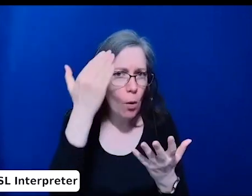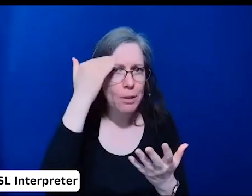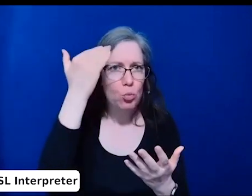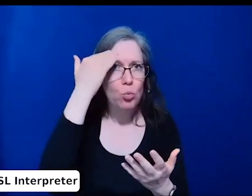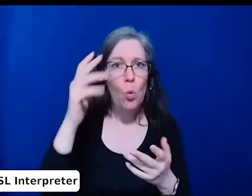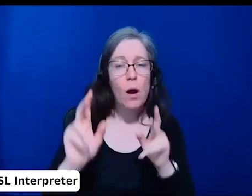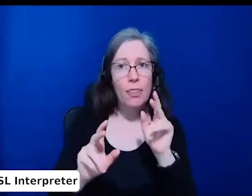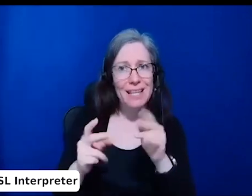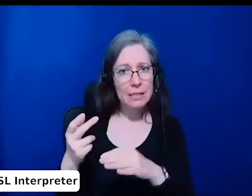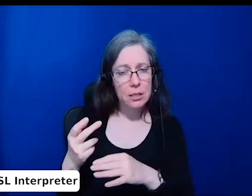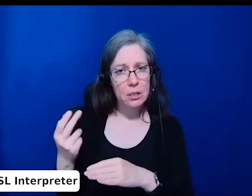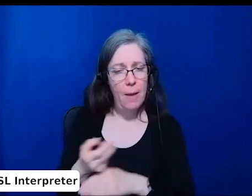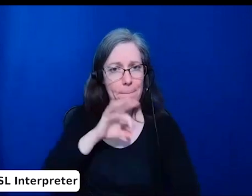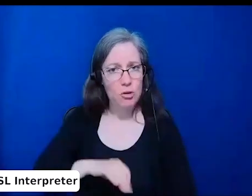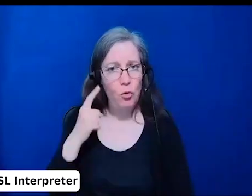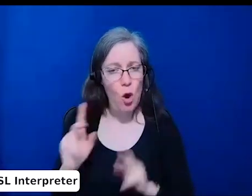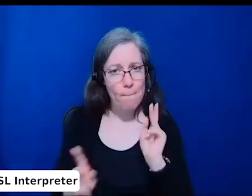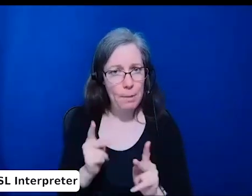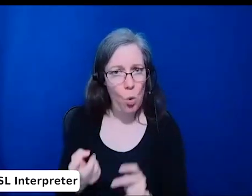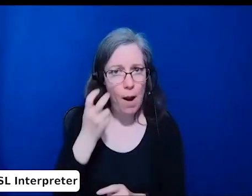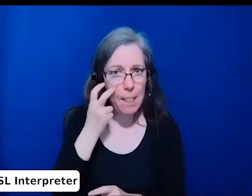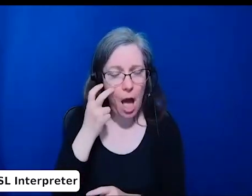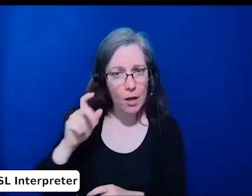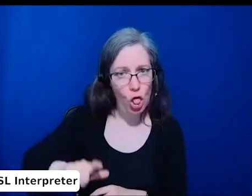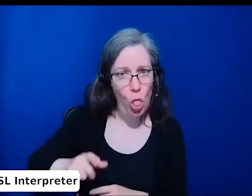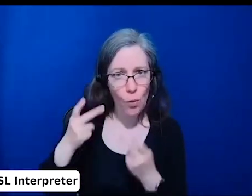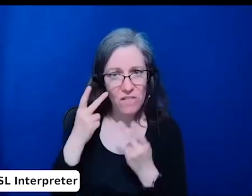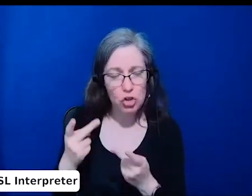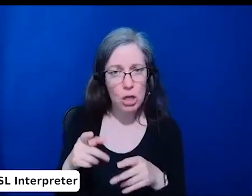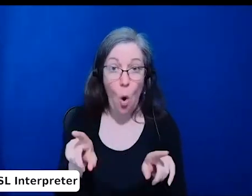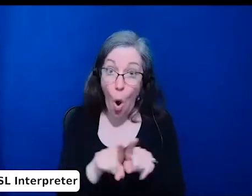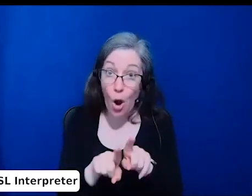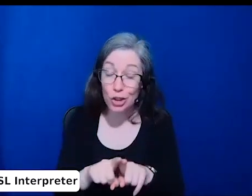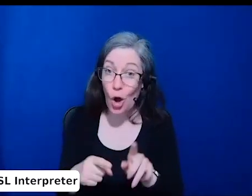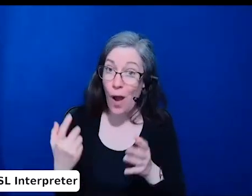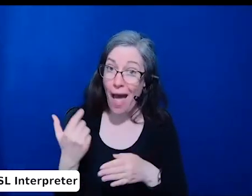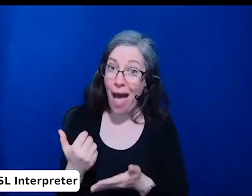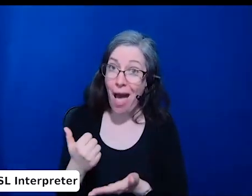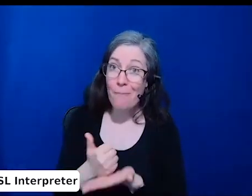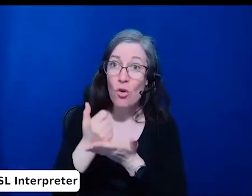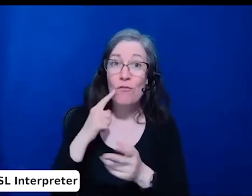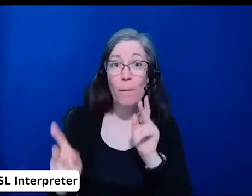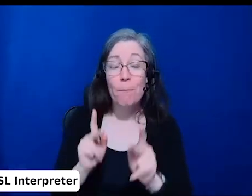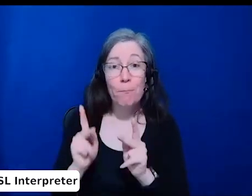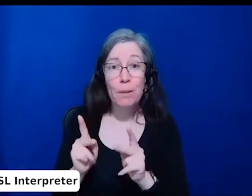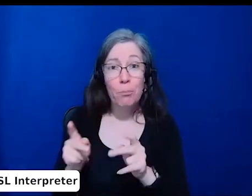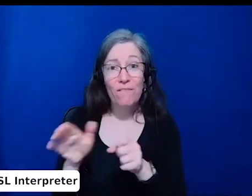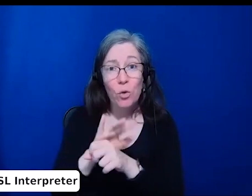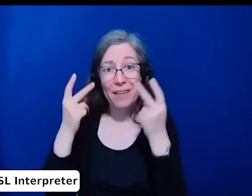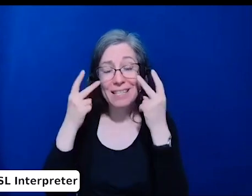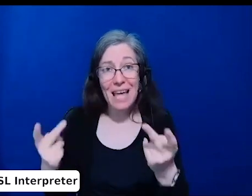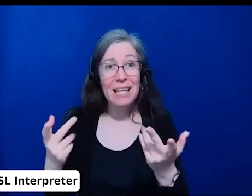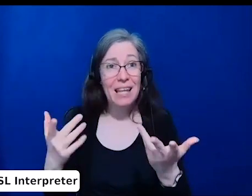people who are blind, low vision, and people who are fully sighted, it is an excellent example of what we call